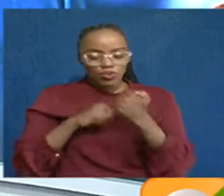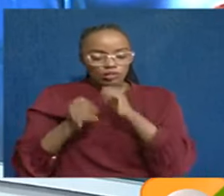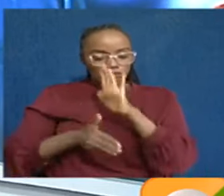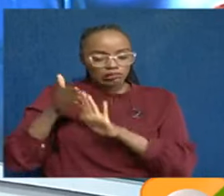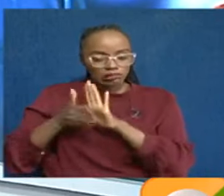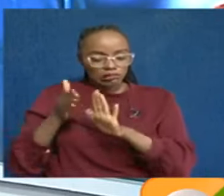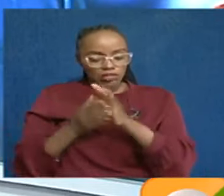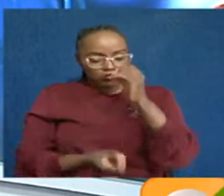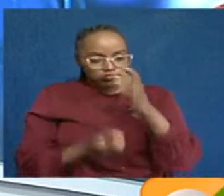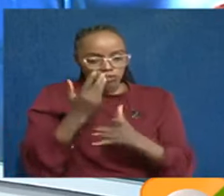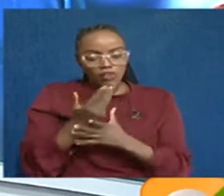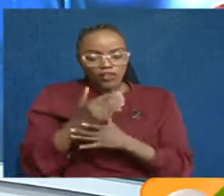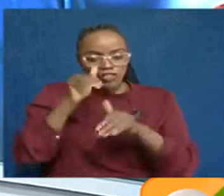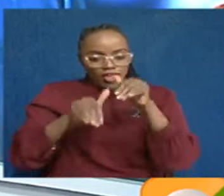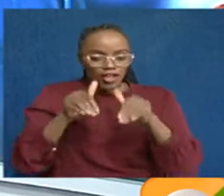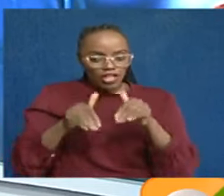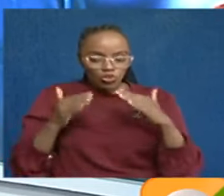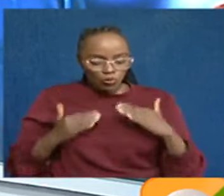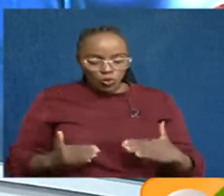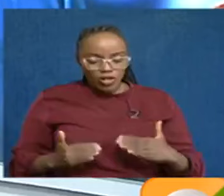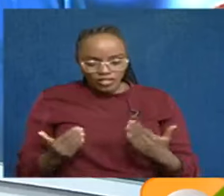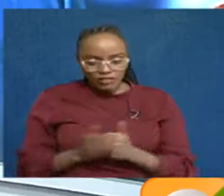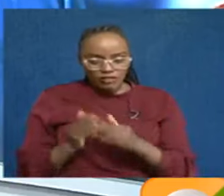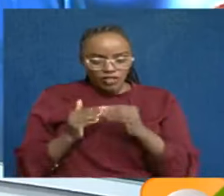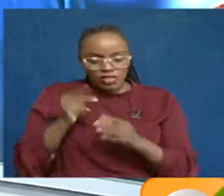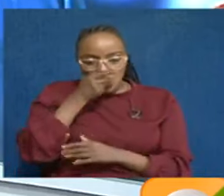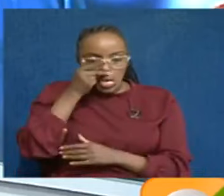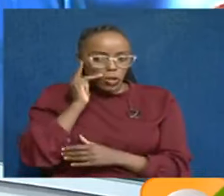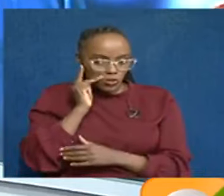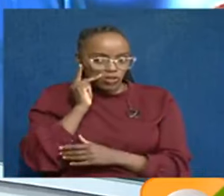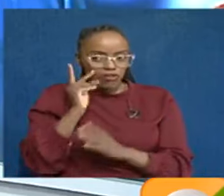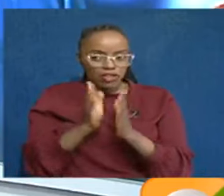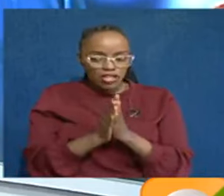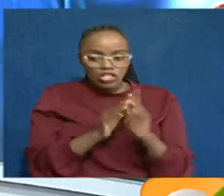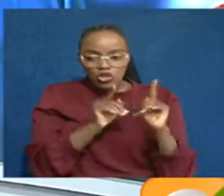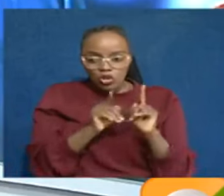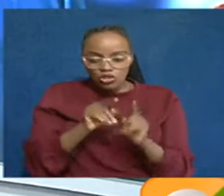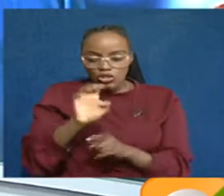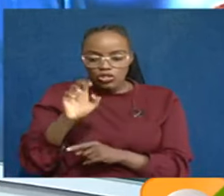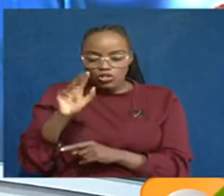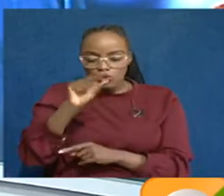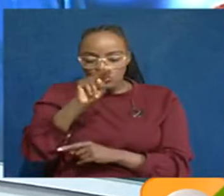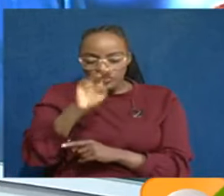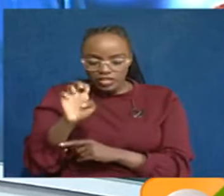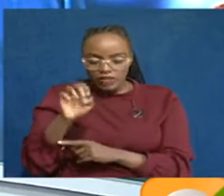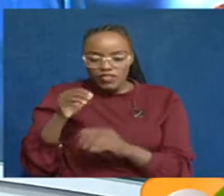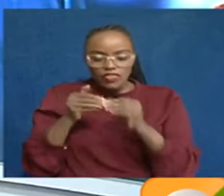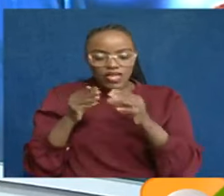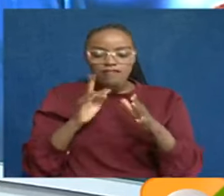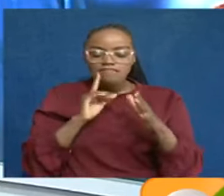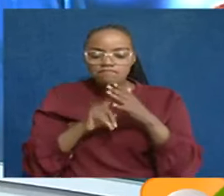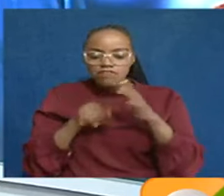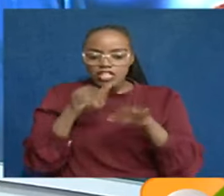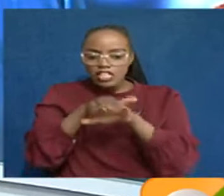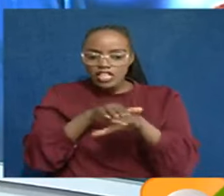the reconstitution of the electoral body. Led by Kalonzo Musyoka and DAP-K's Eugene Wamalwa, the leaders claim the delay